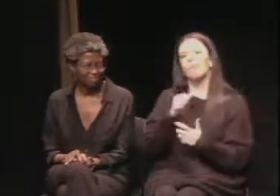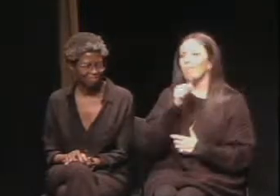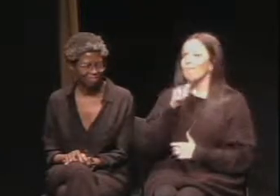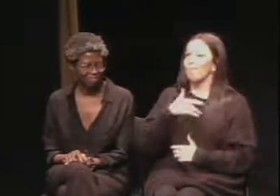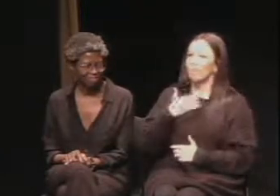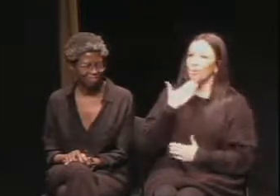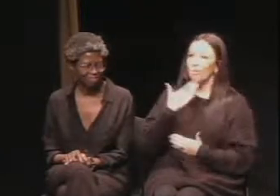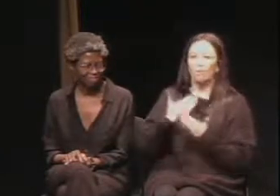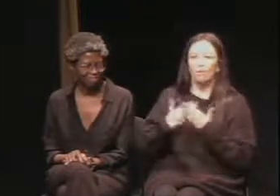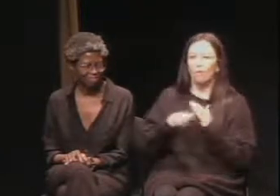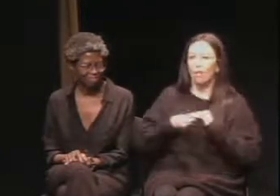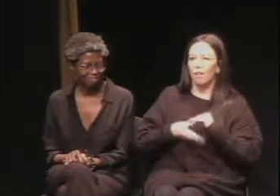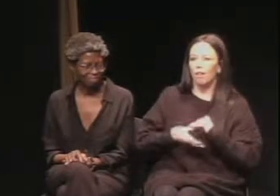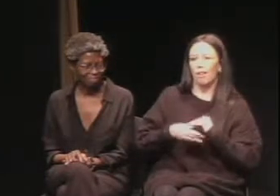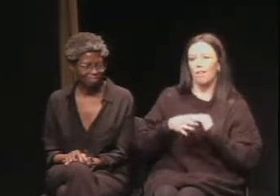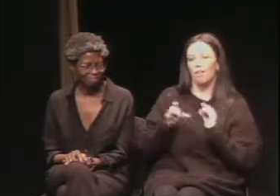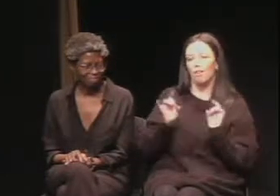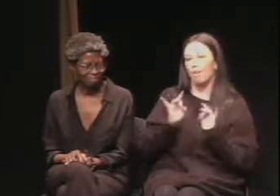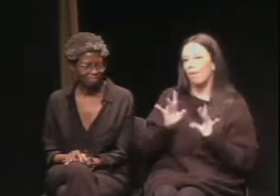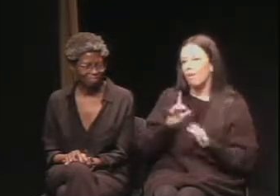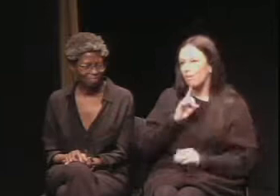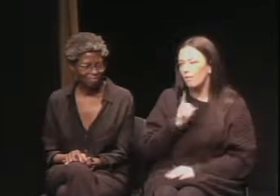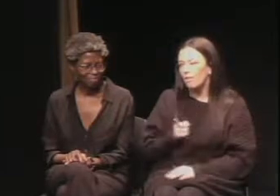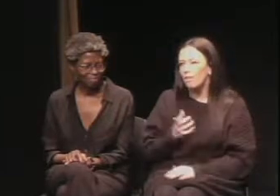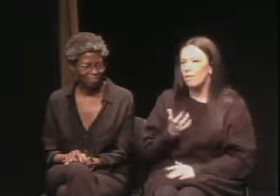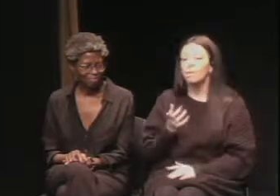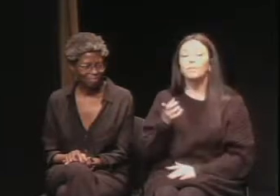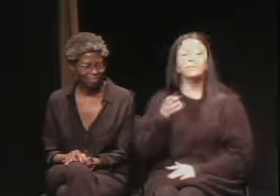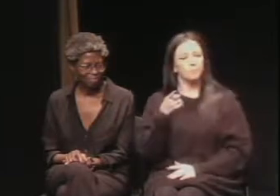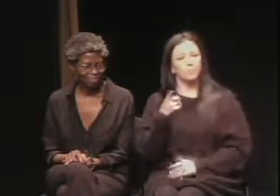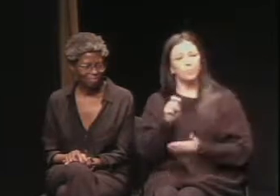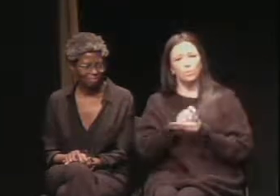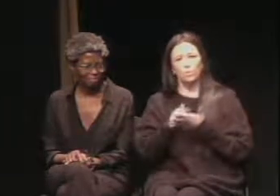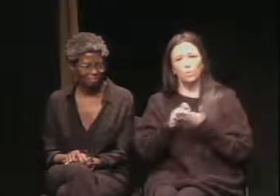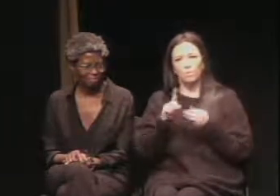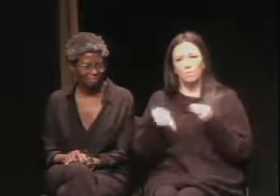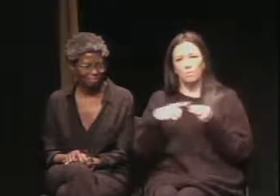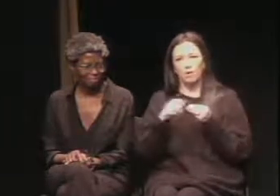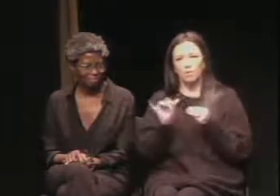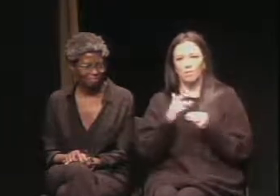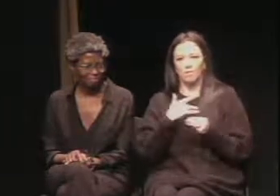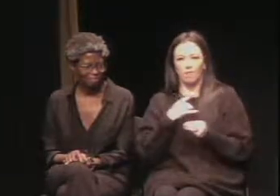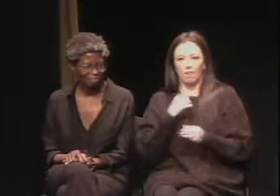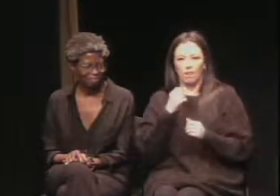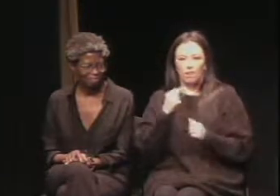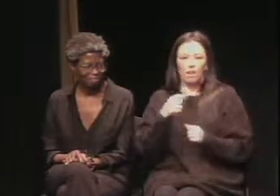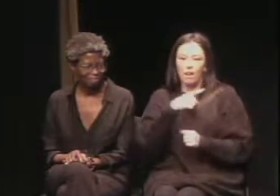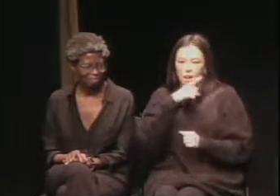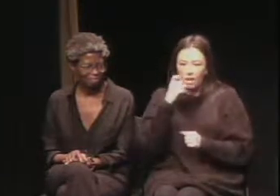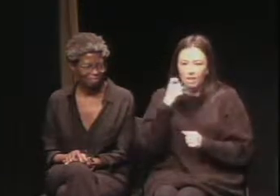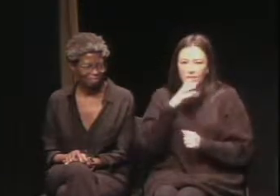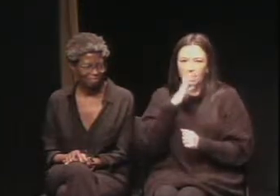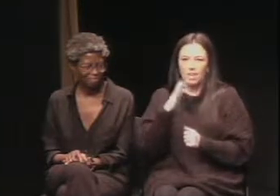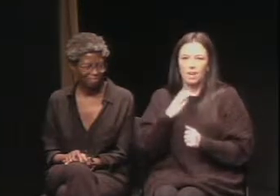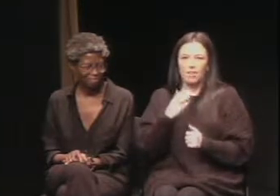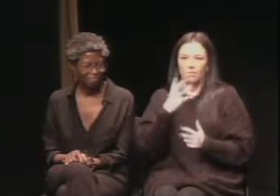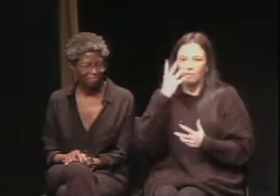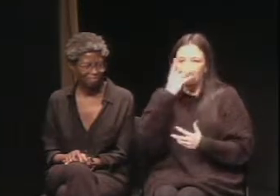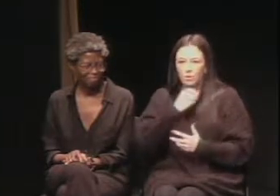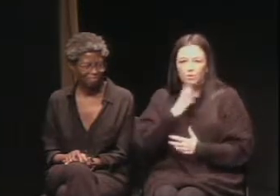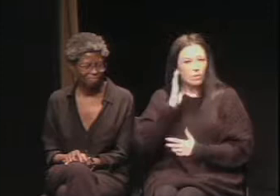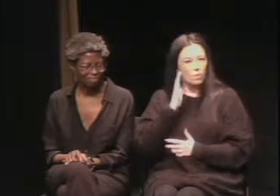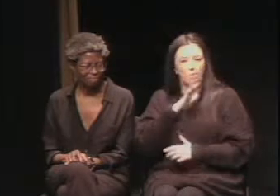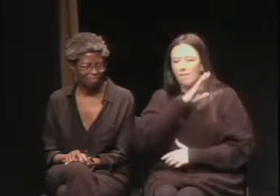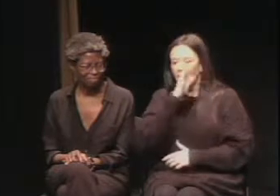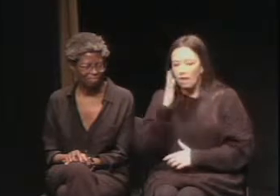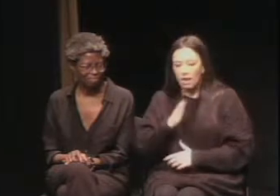good about myself. Mm-hmm. Which she also writes about feeling ugly and feeling mm-hmm. like she was never going to be beautiful.